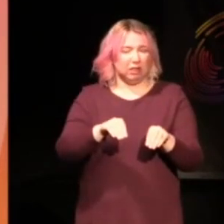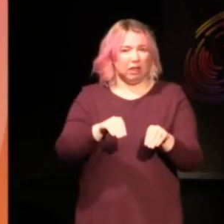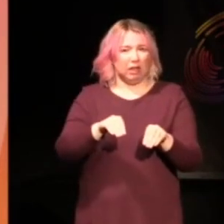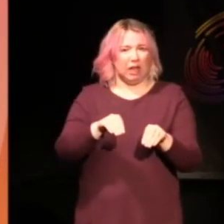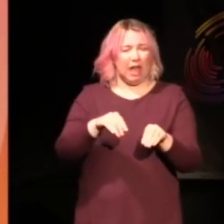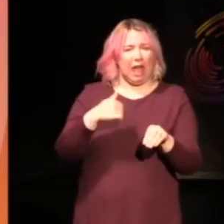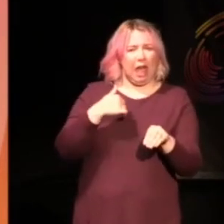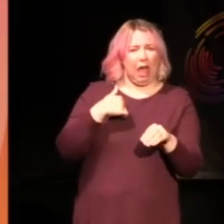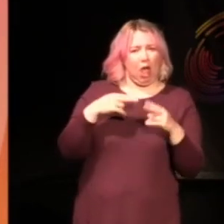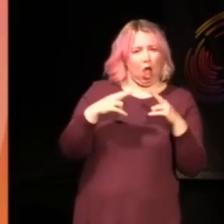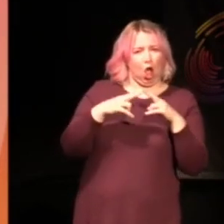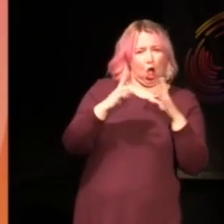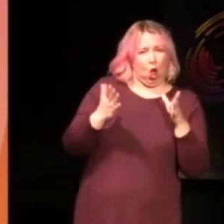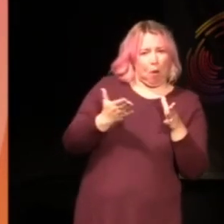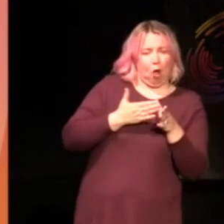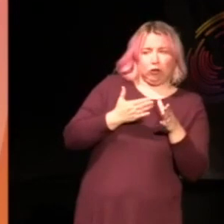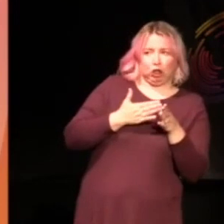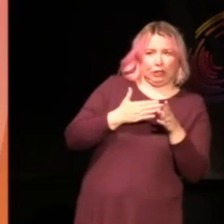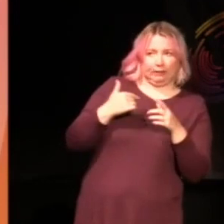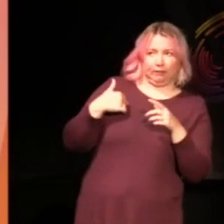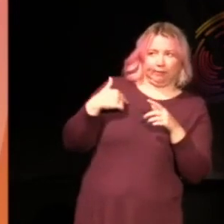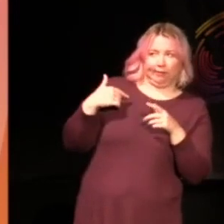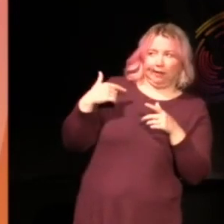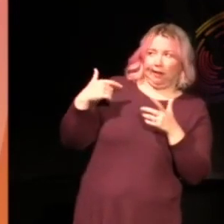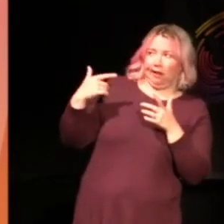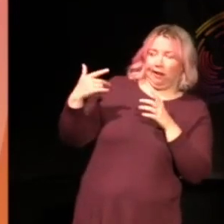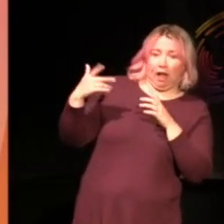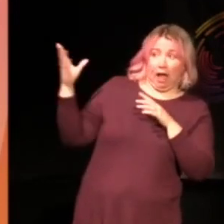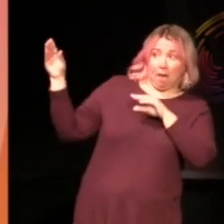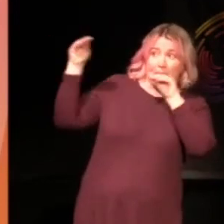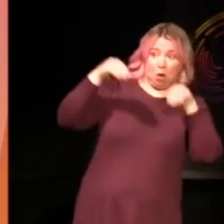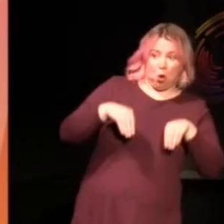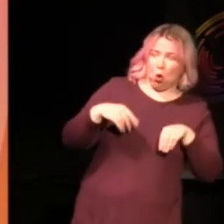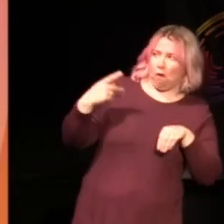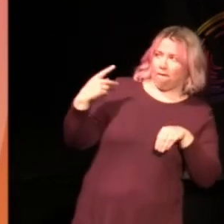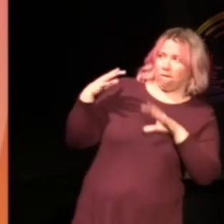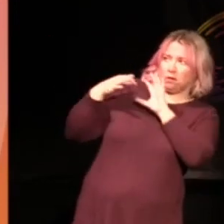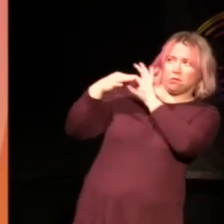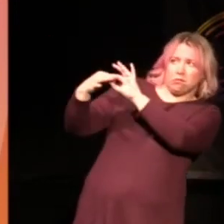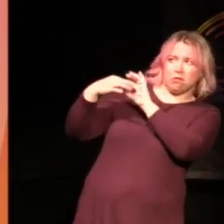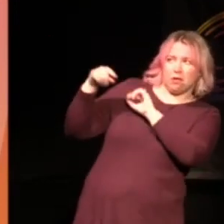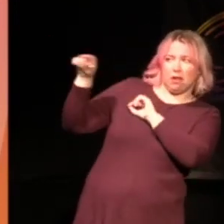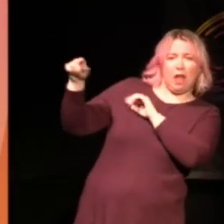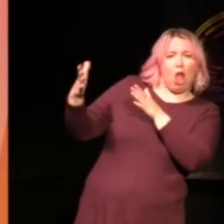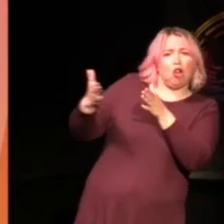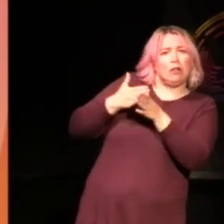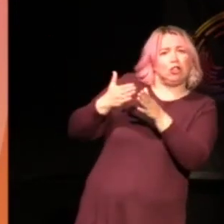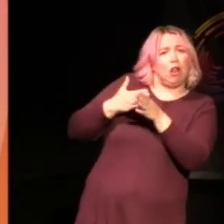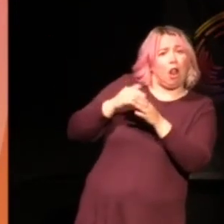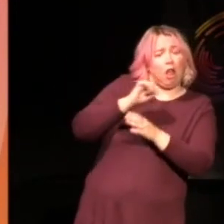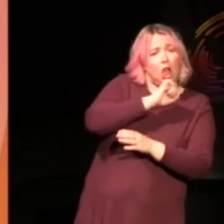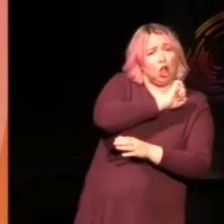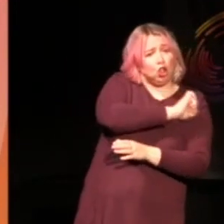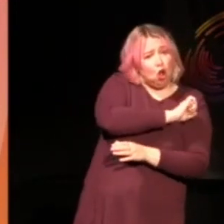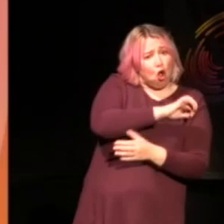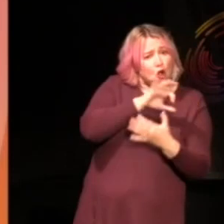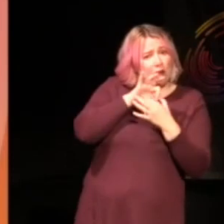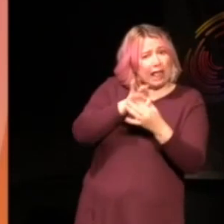country changes and becomes more complex as time goes on. Could you just maybe say a bit about your relationship with Turkey